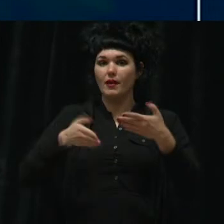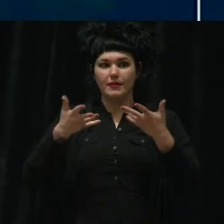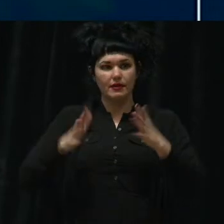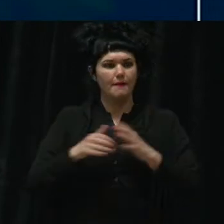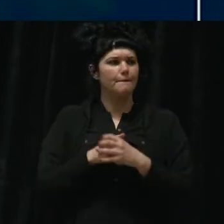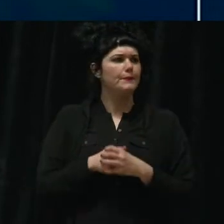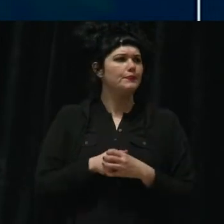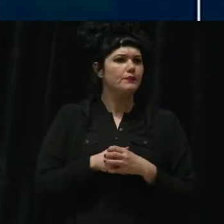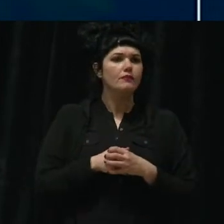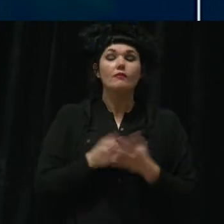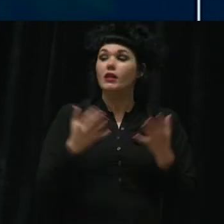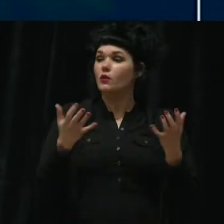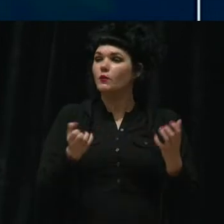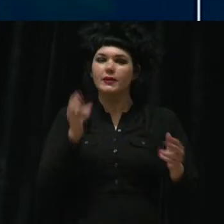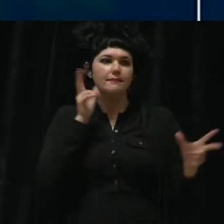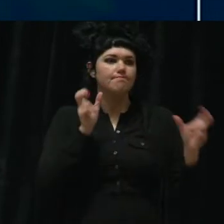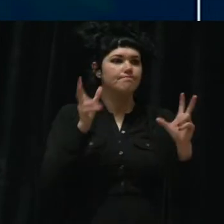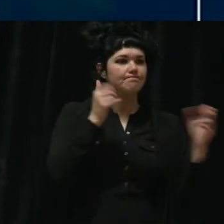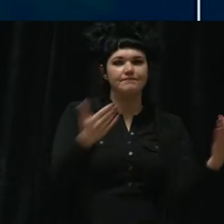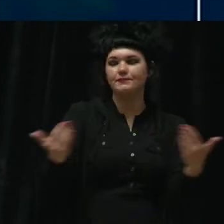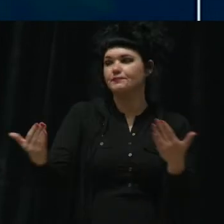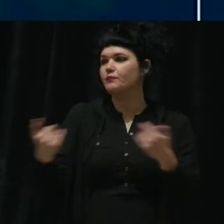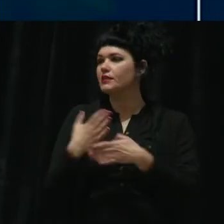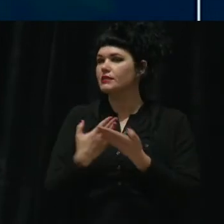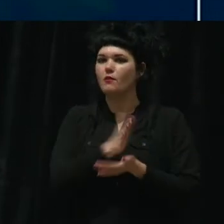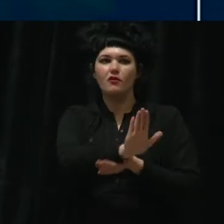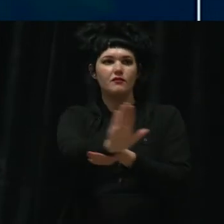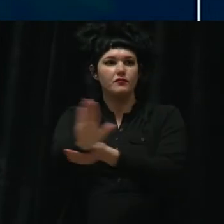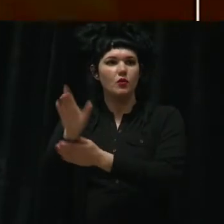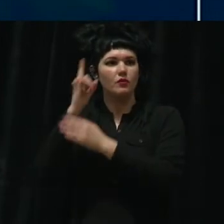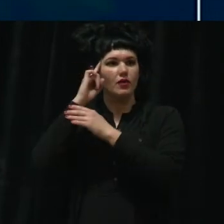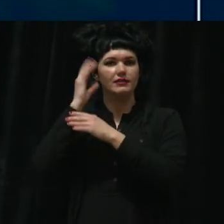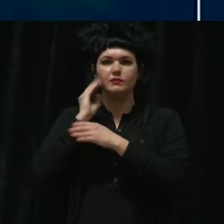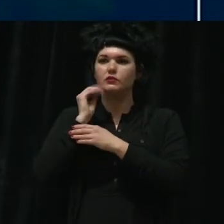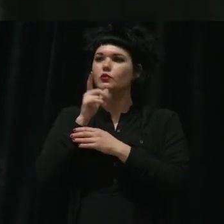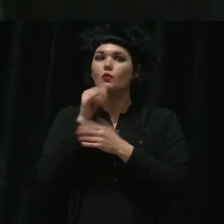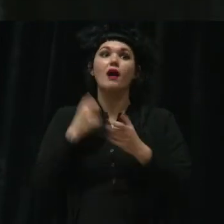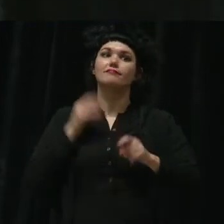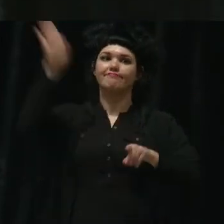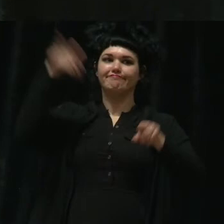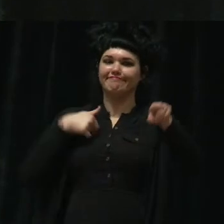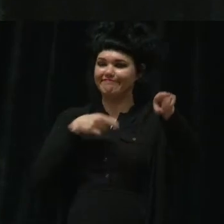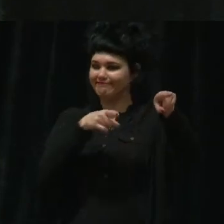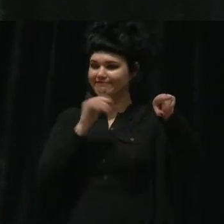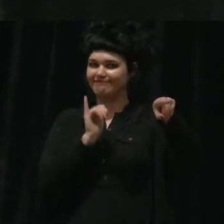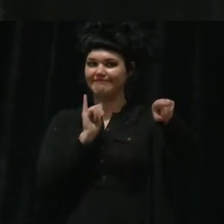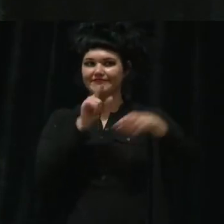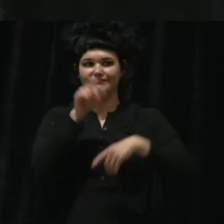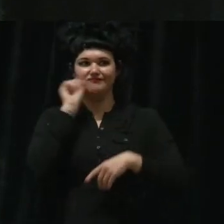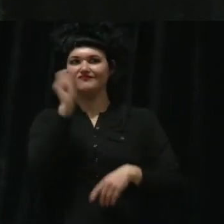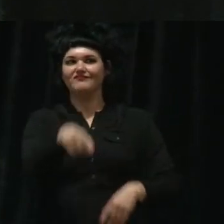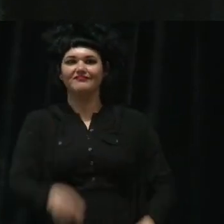to hear some of your thoughts and experiences. So who would like to share?